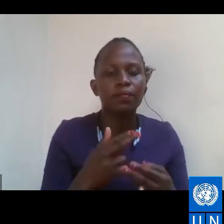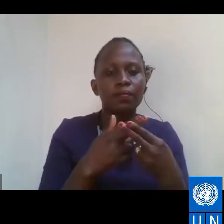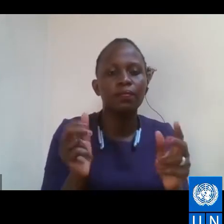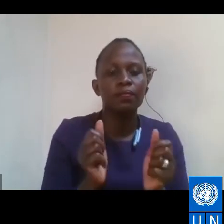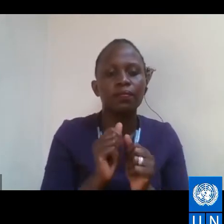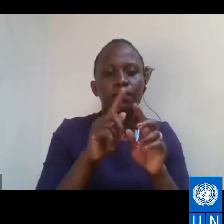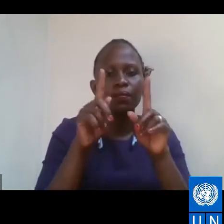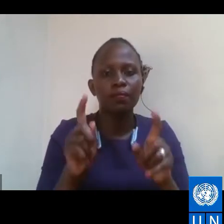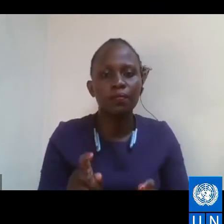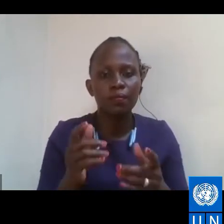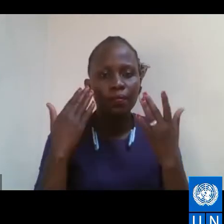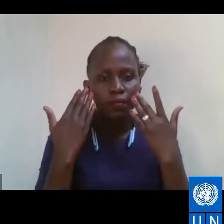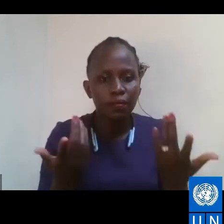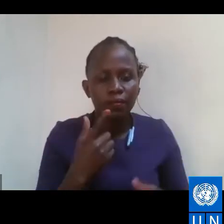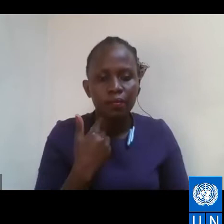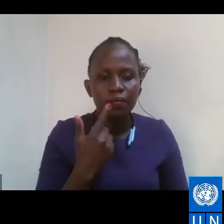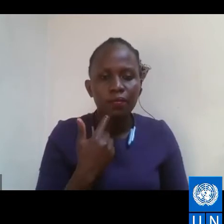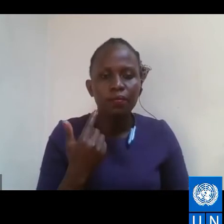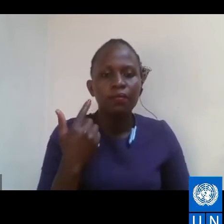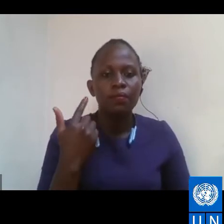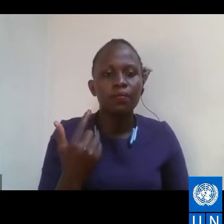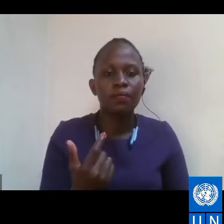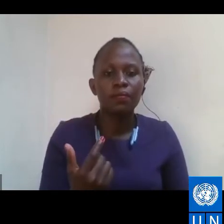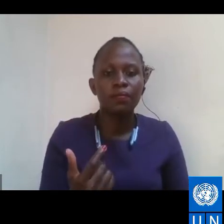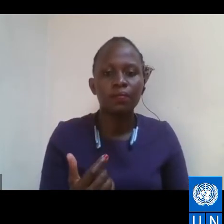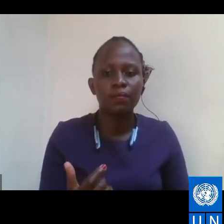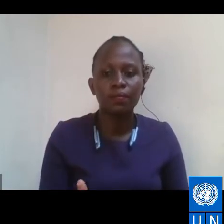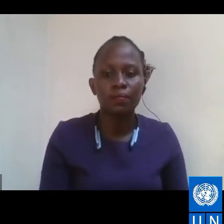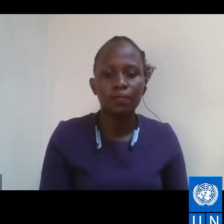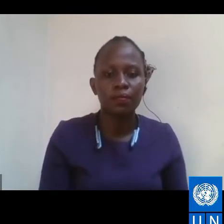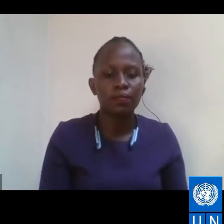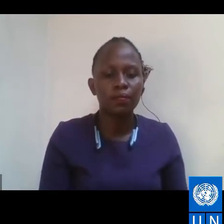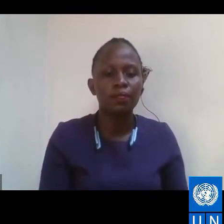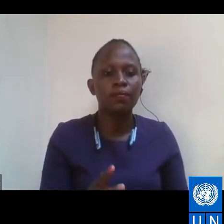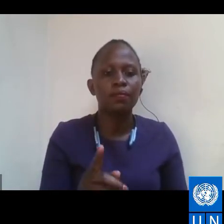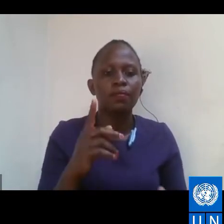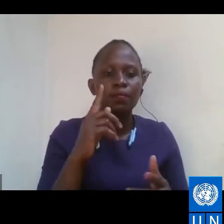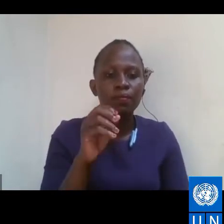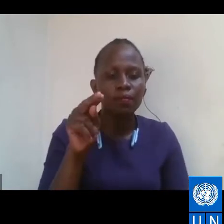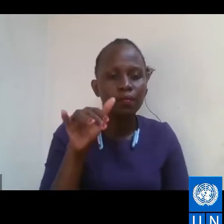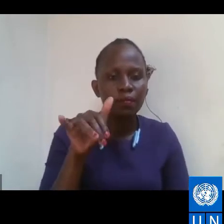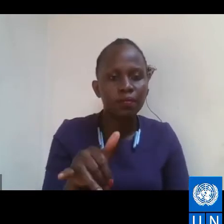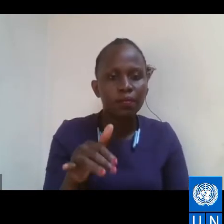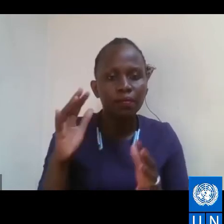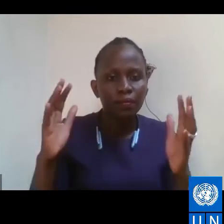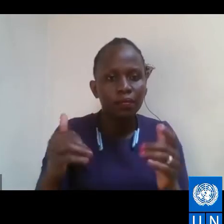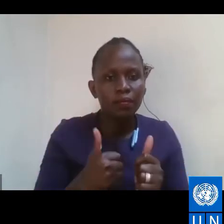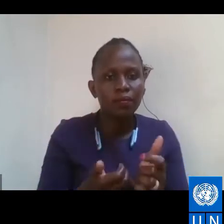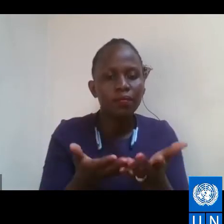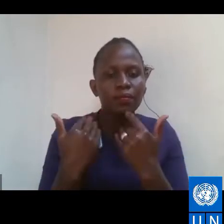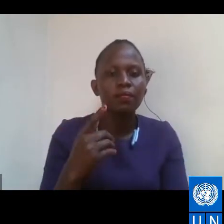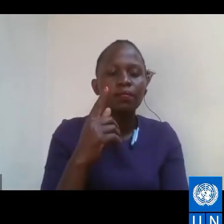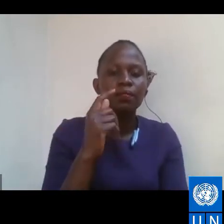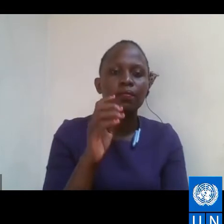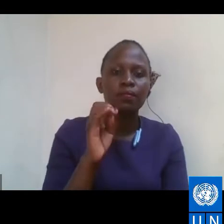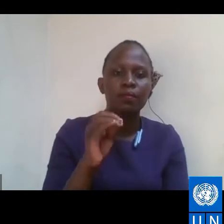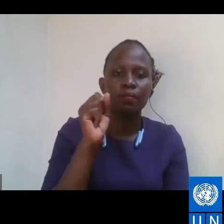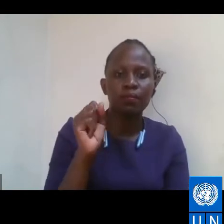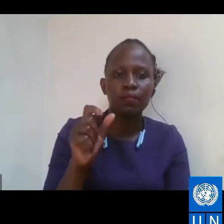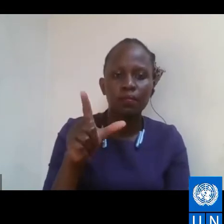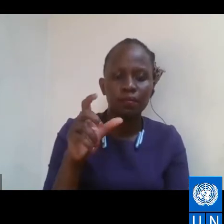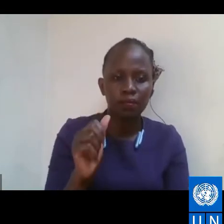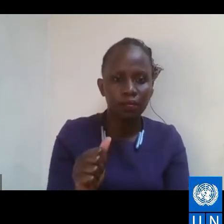I don't know who wants to pick this one up. Hope, do you want to pick this one up, or Tony? I was seeing the other day, I'm a big follower of Tesla